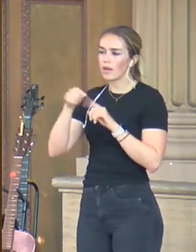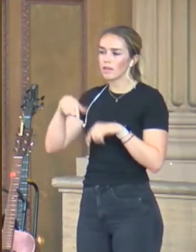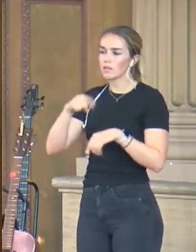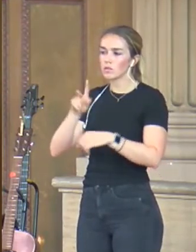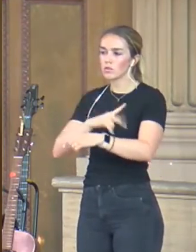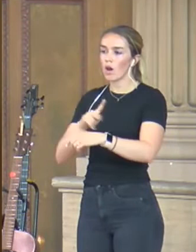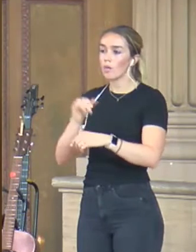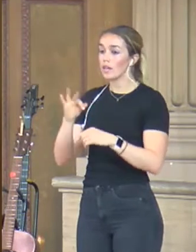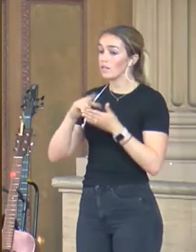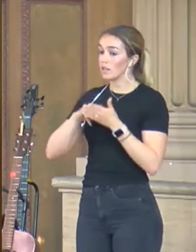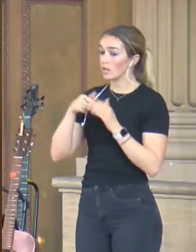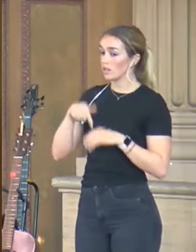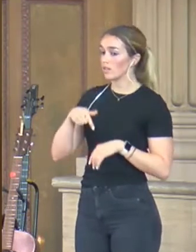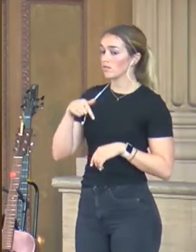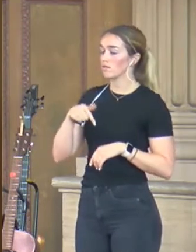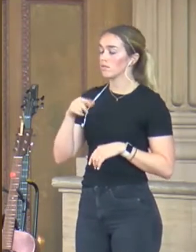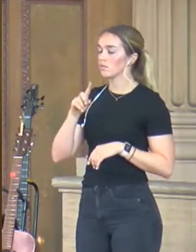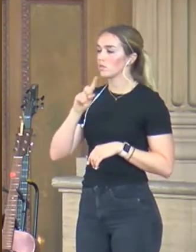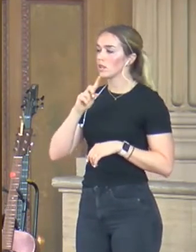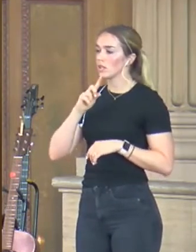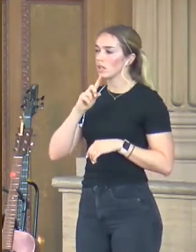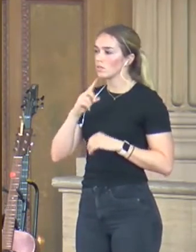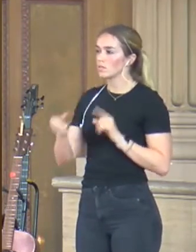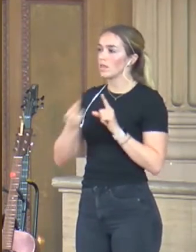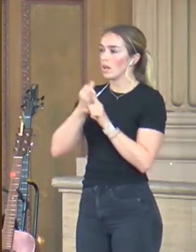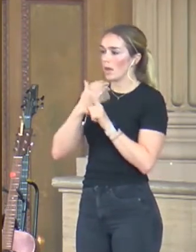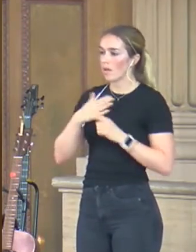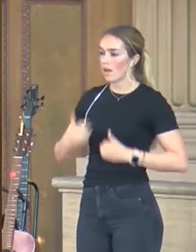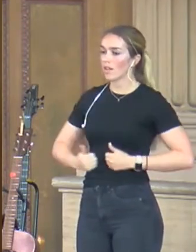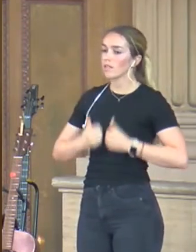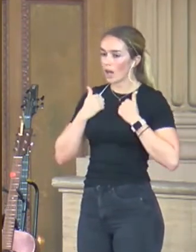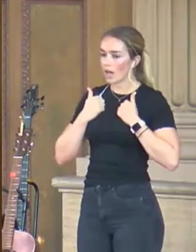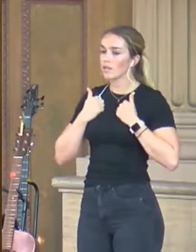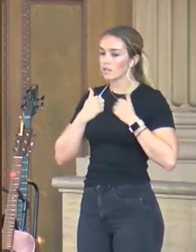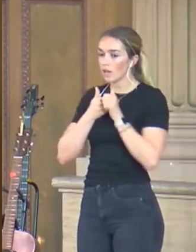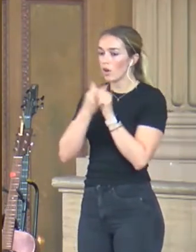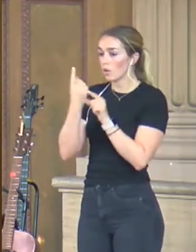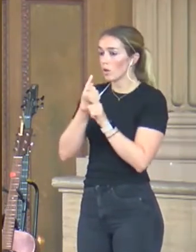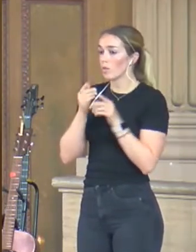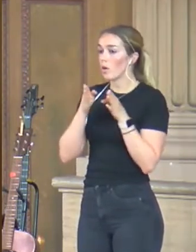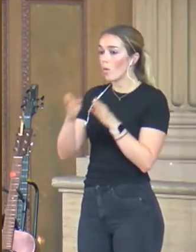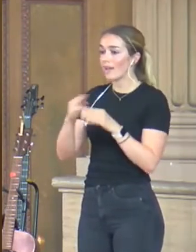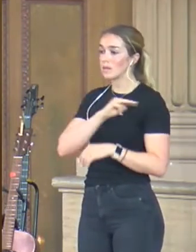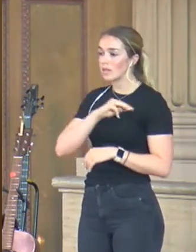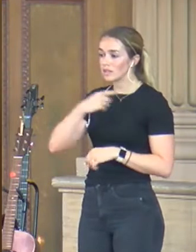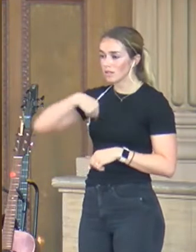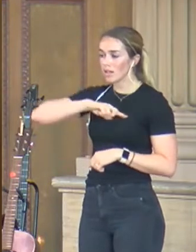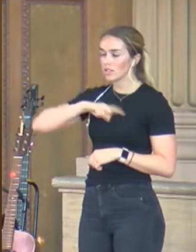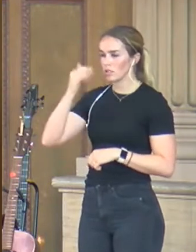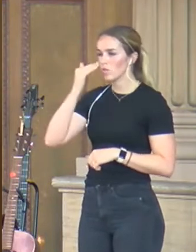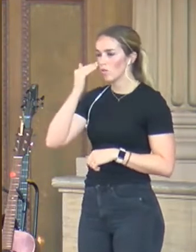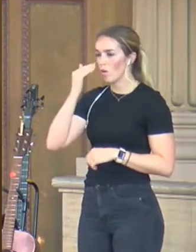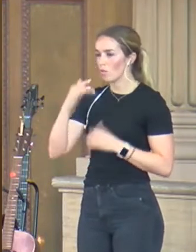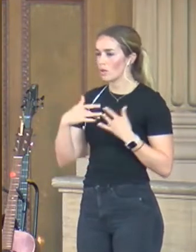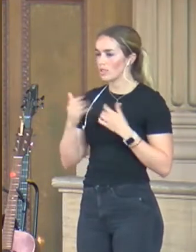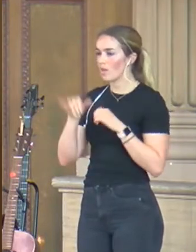That if the meaning of this psalm is really going to explode in our lives and do its intended work of ministering to us, we need to know this thing.